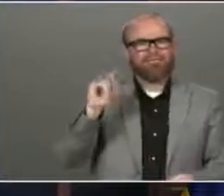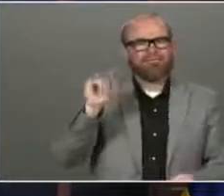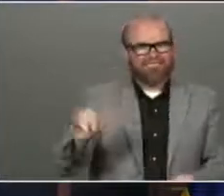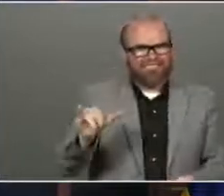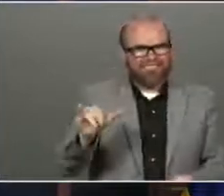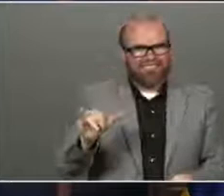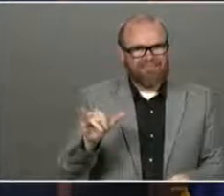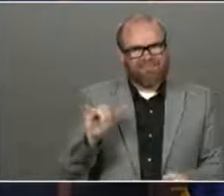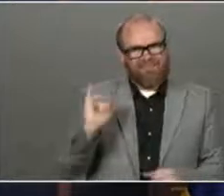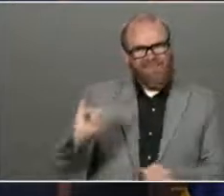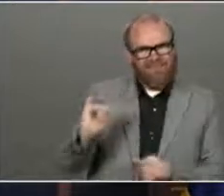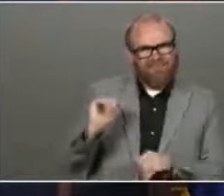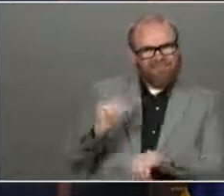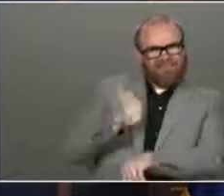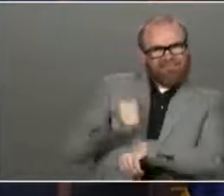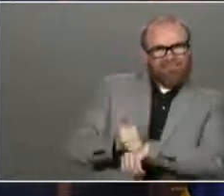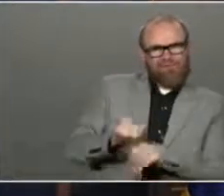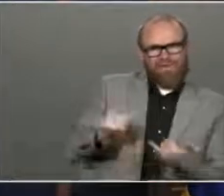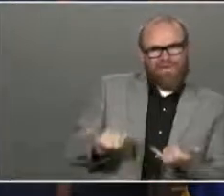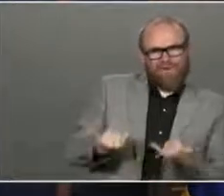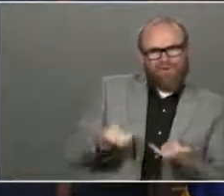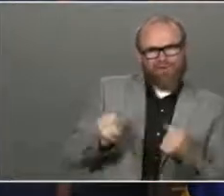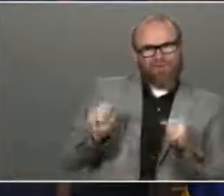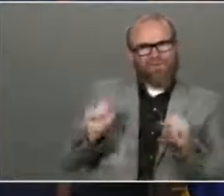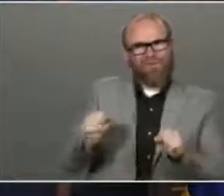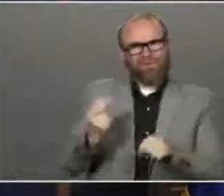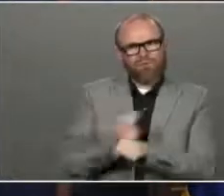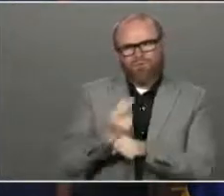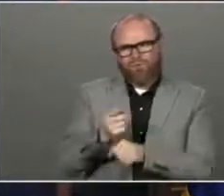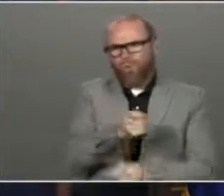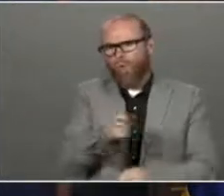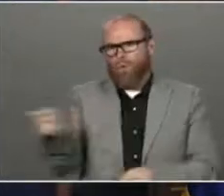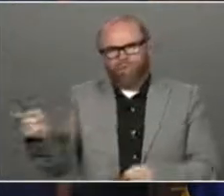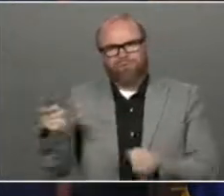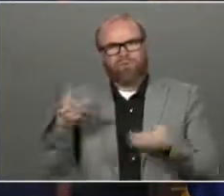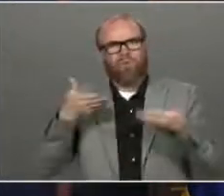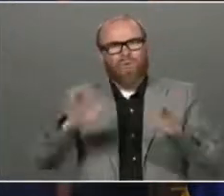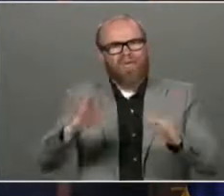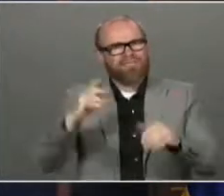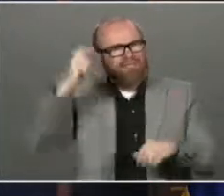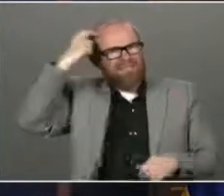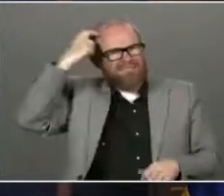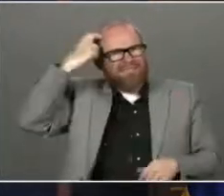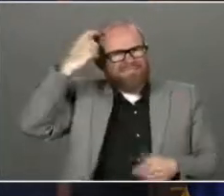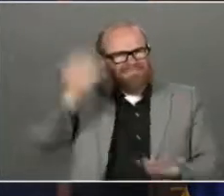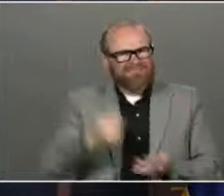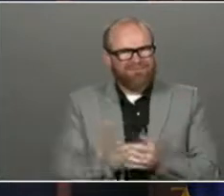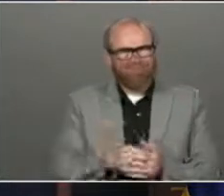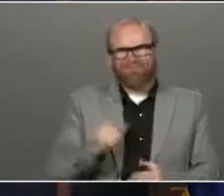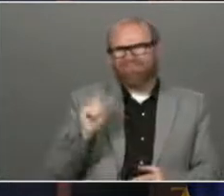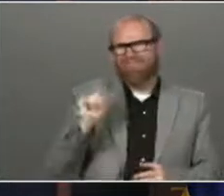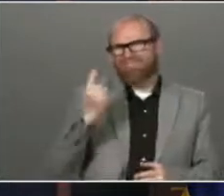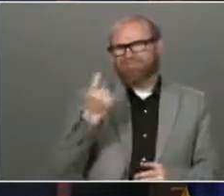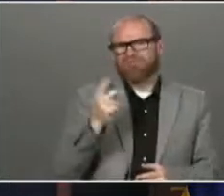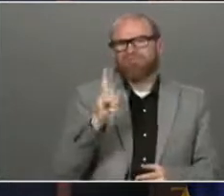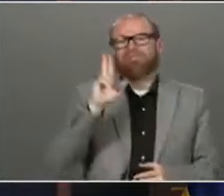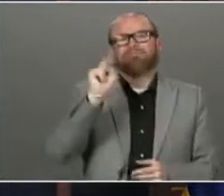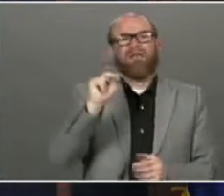that exist now, and being able to use those in ways that make sense. It's just categorically